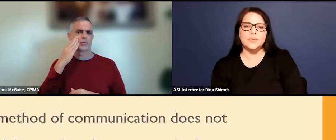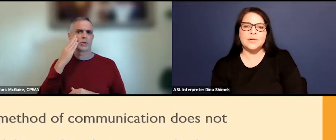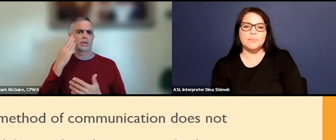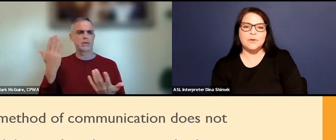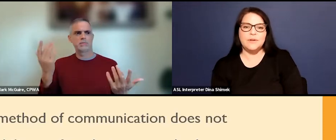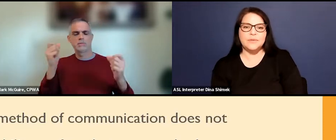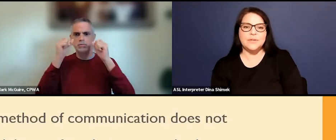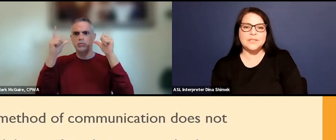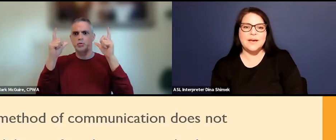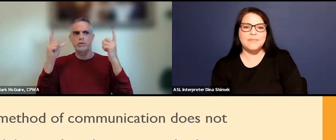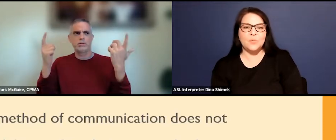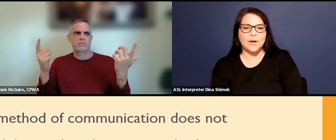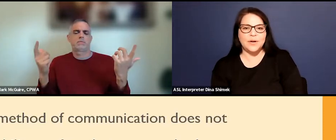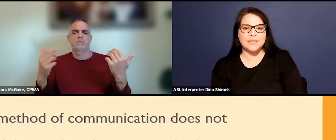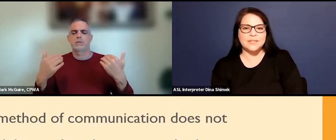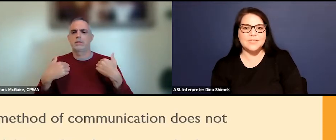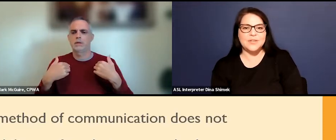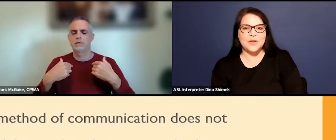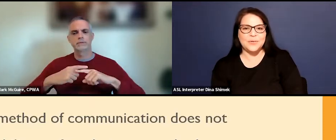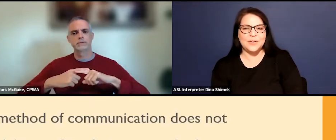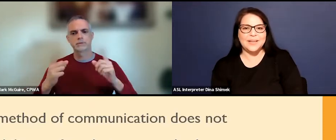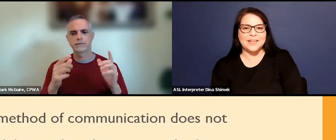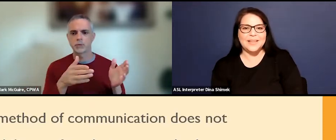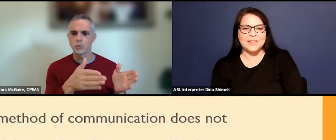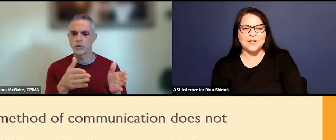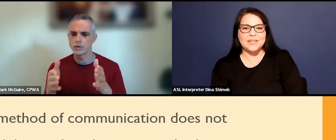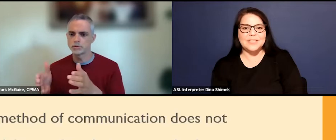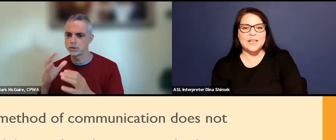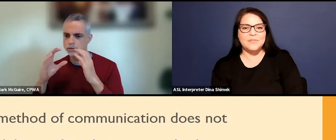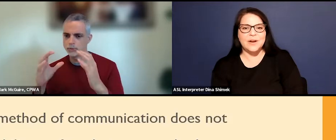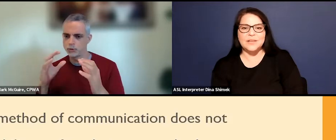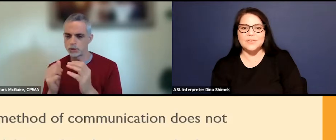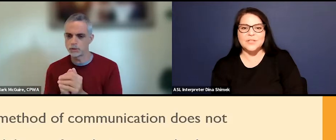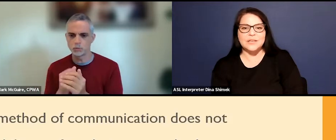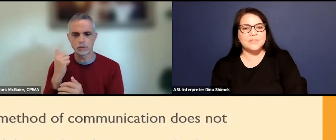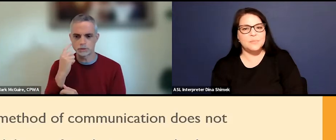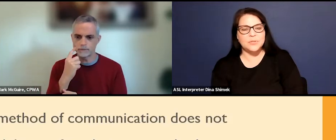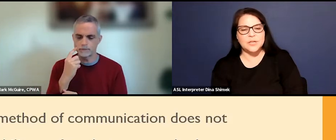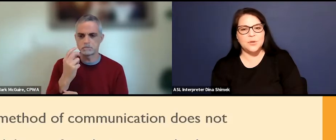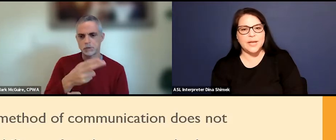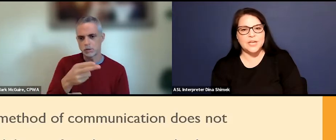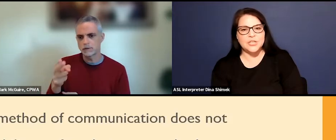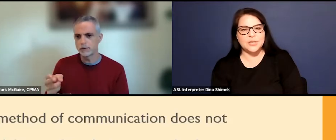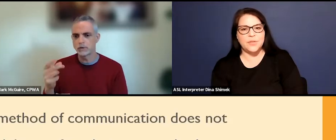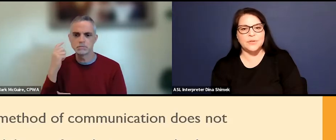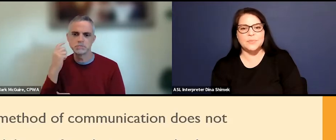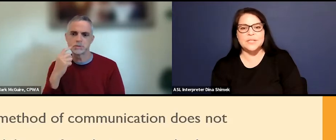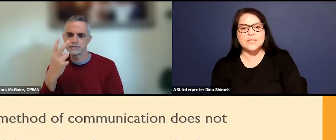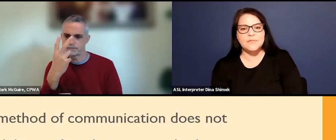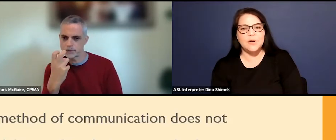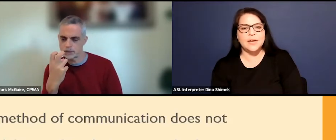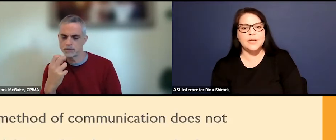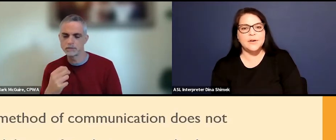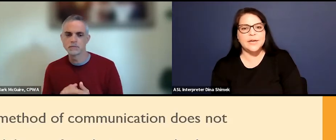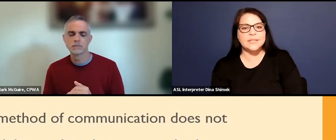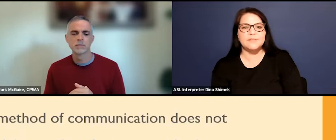So it's really important for everyone to have that awareness, to know that there is a lot of variety. There's a lot of different modes of communication, whether someone is